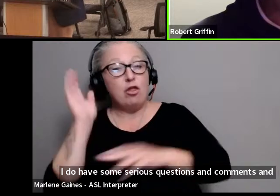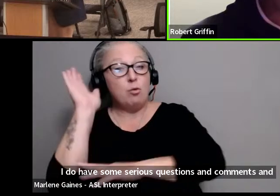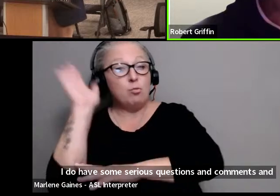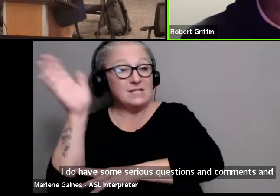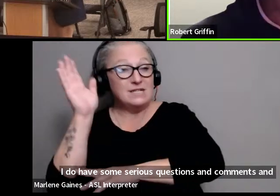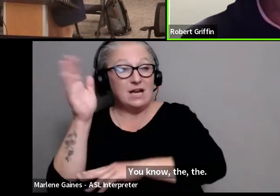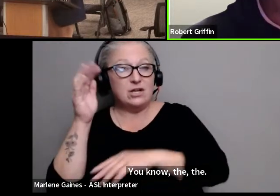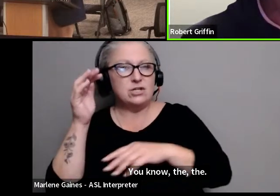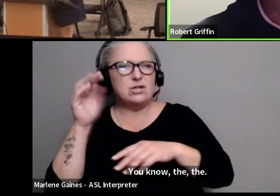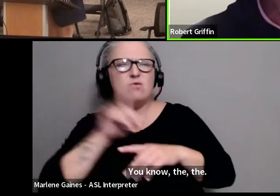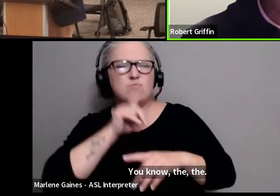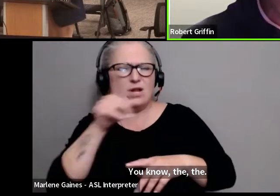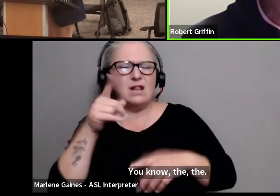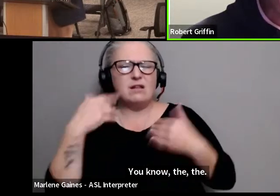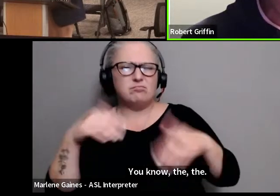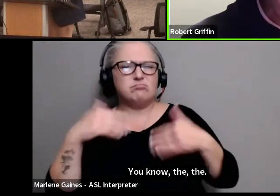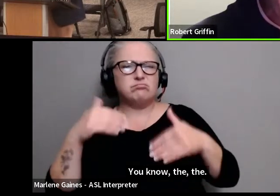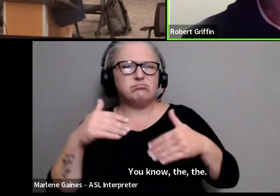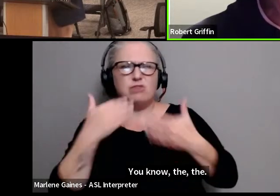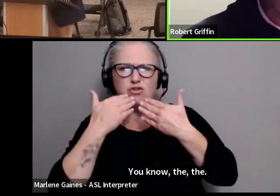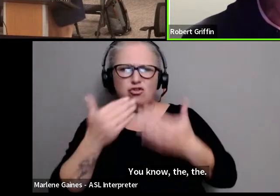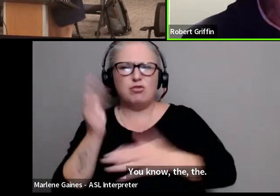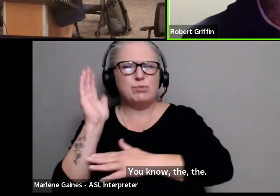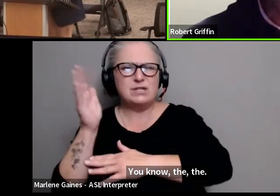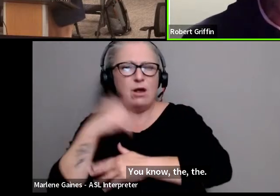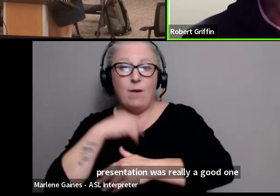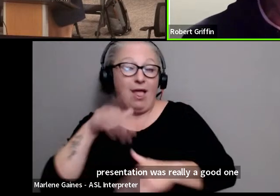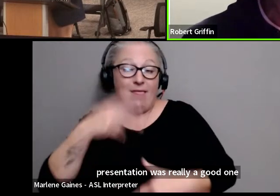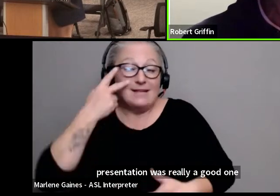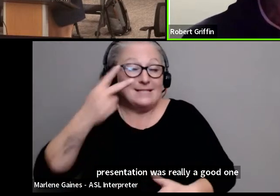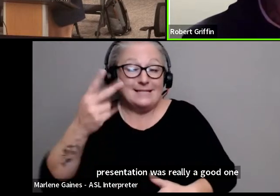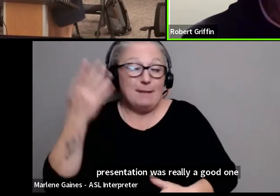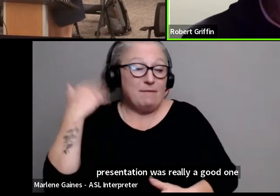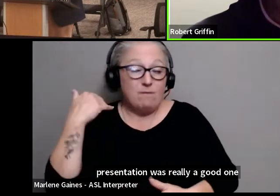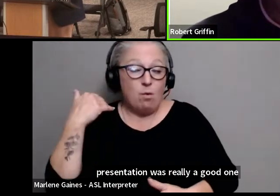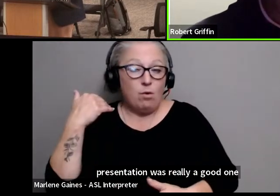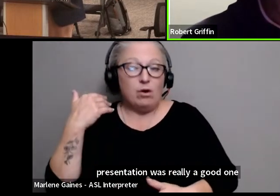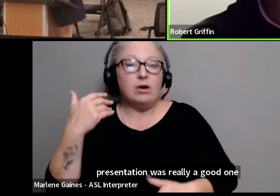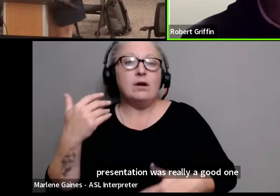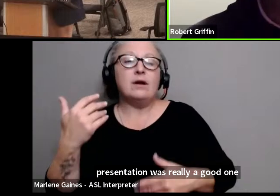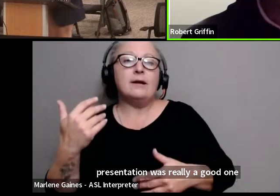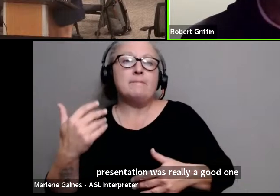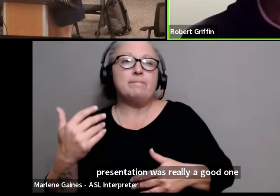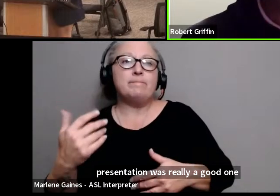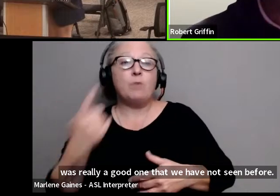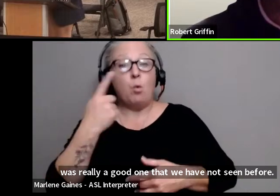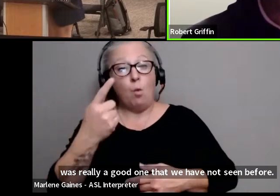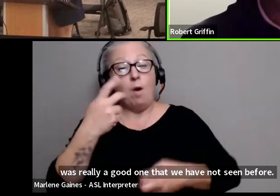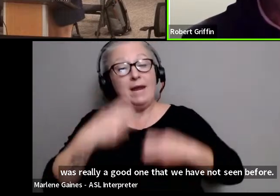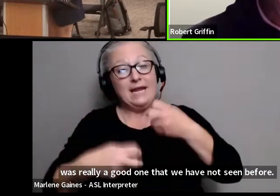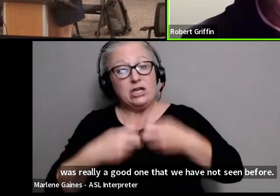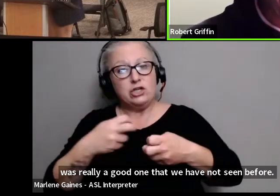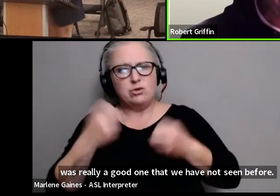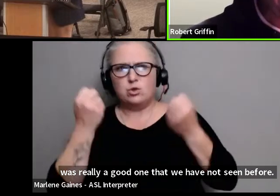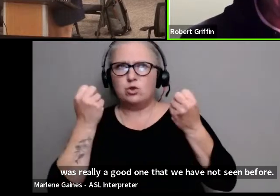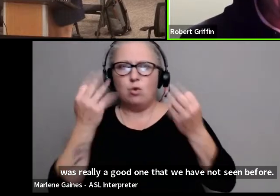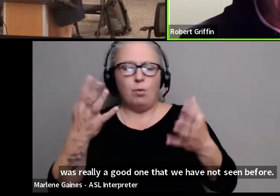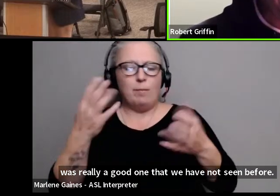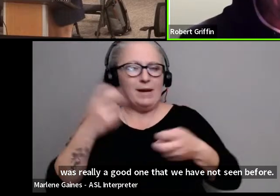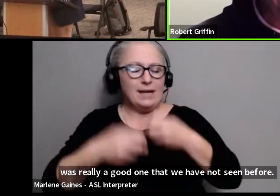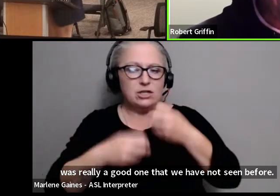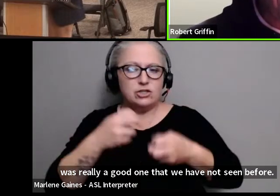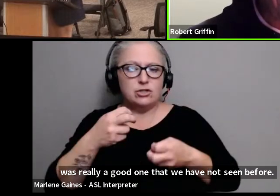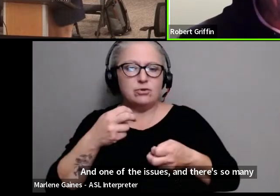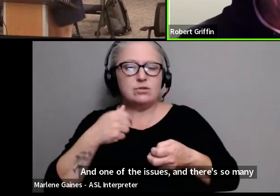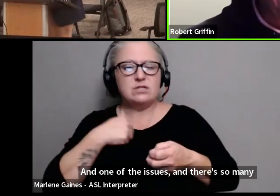presentation was really a good one that we have not seen before. And one of the issues, and there's so many here,